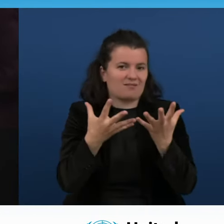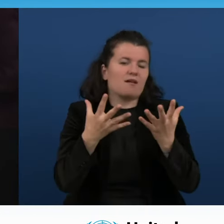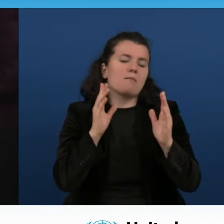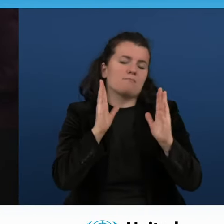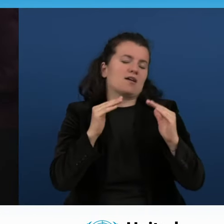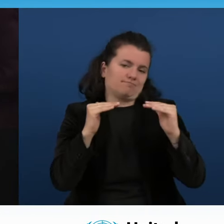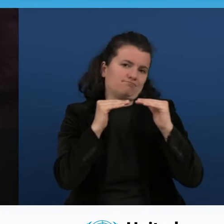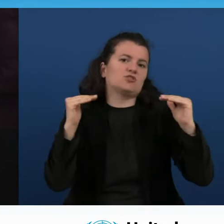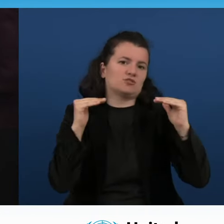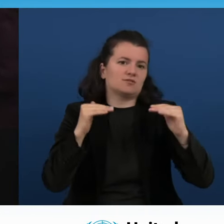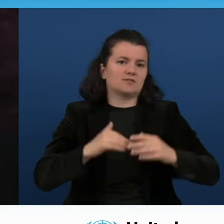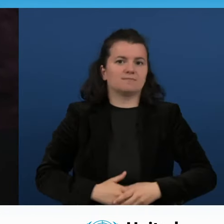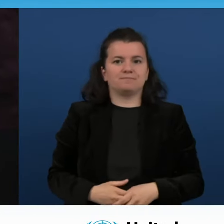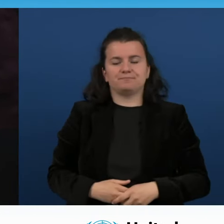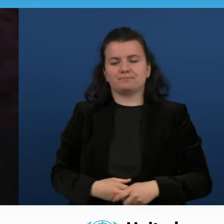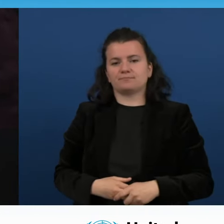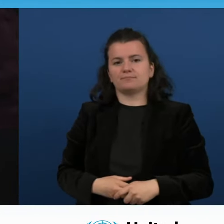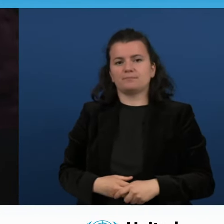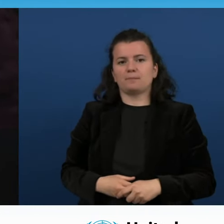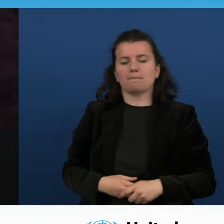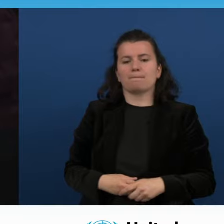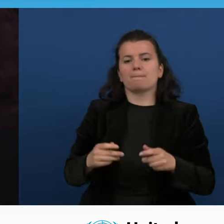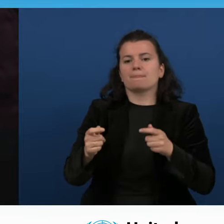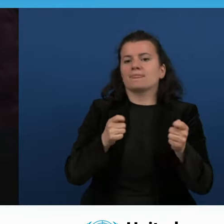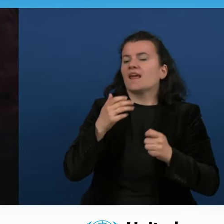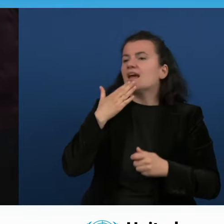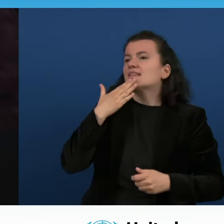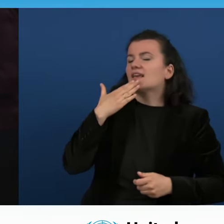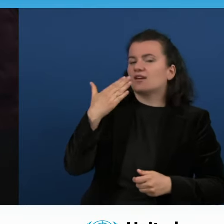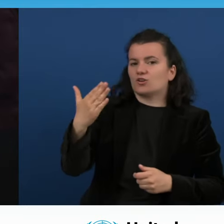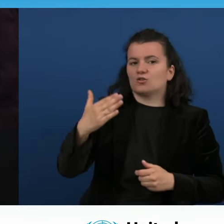Muchas gracias, señora. Thank you. The next one up is